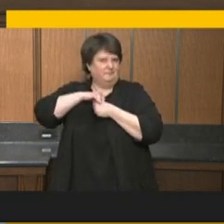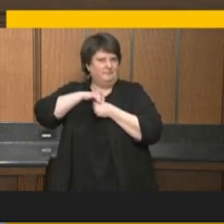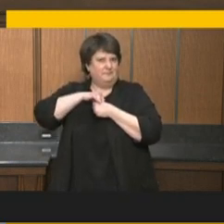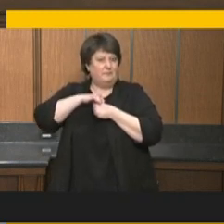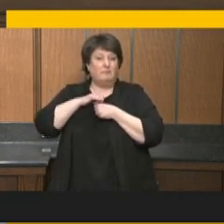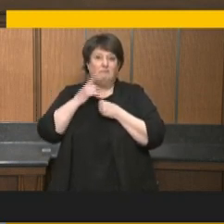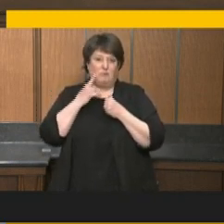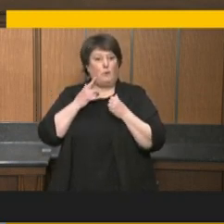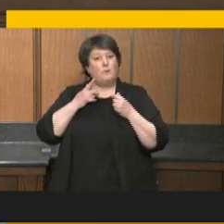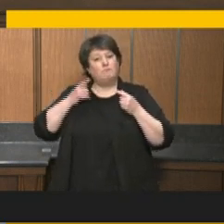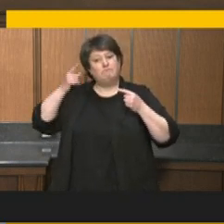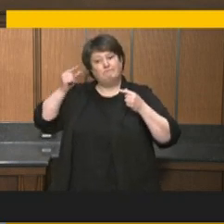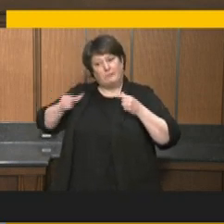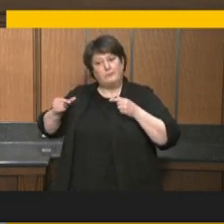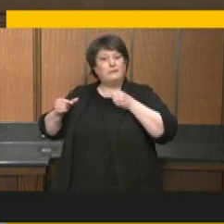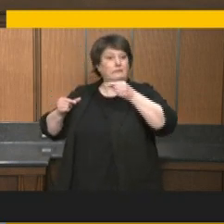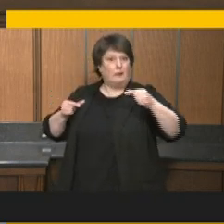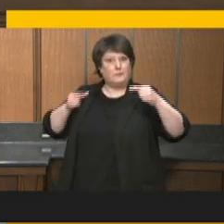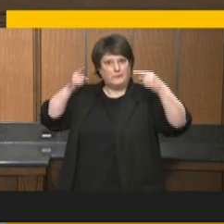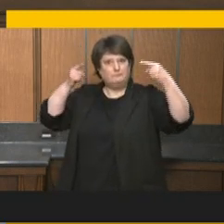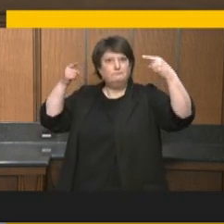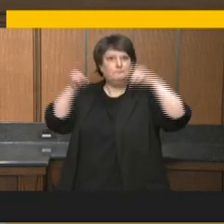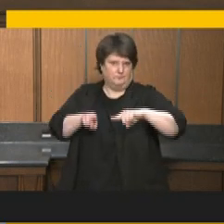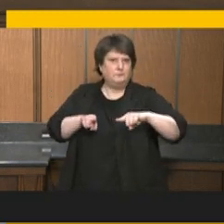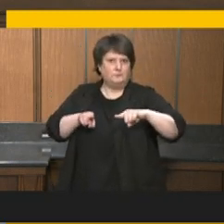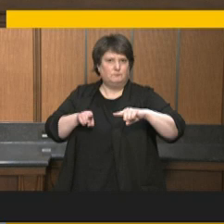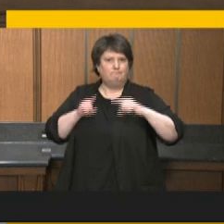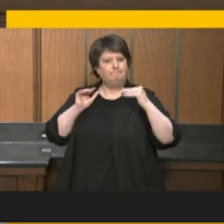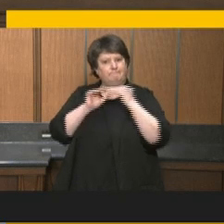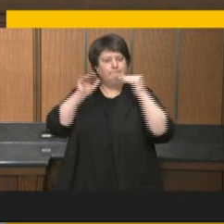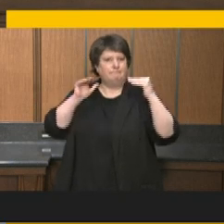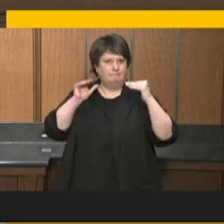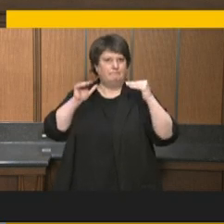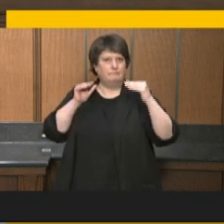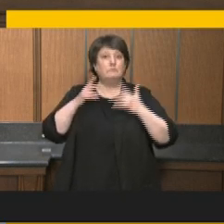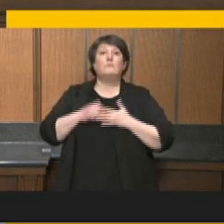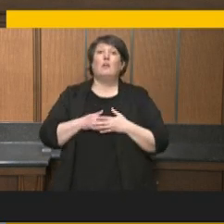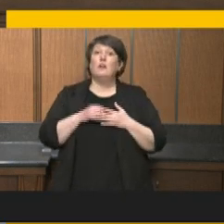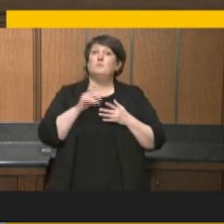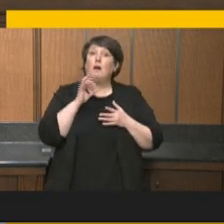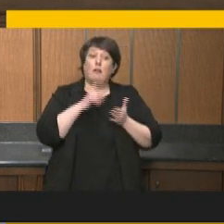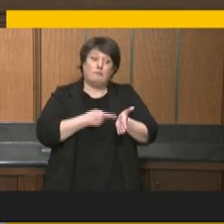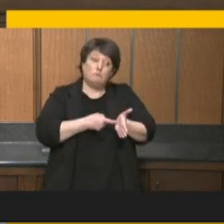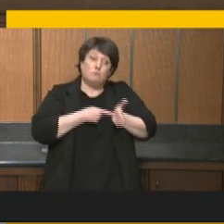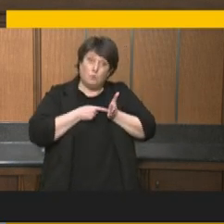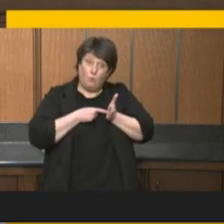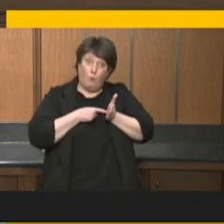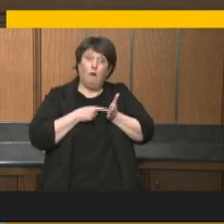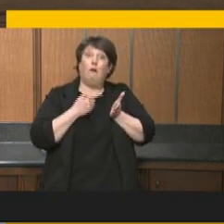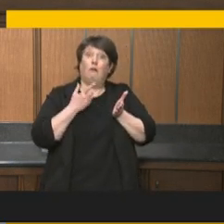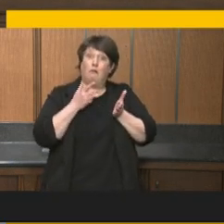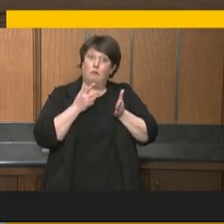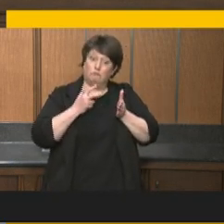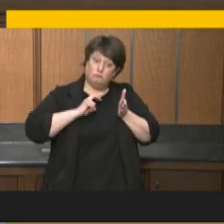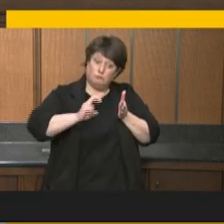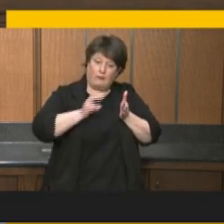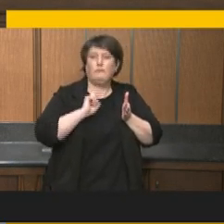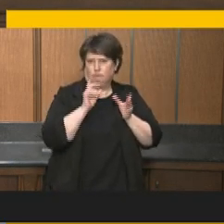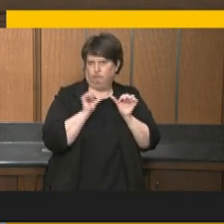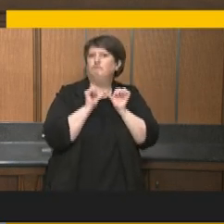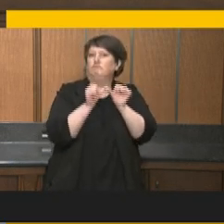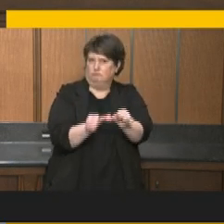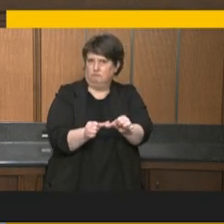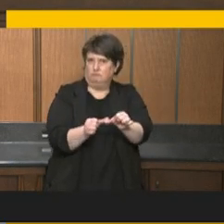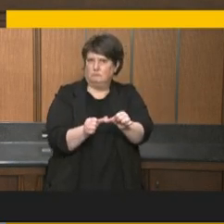of that prudent approach. Essential travel will continue unimpeded. The Canadian and U.S.